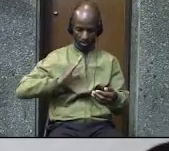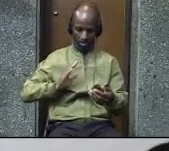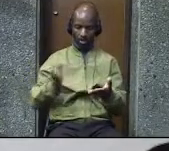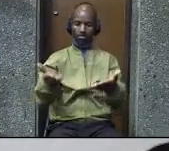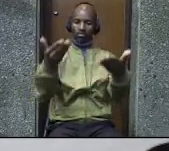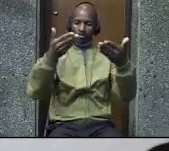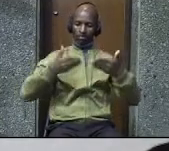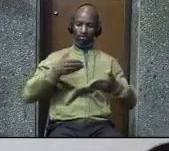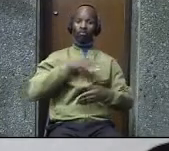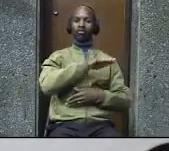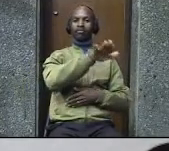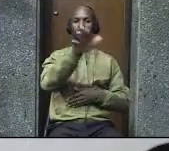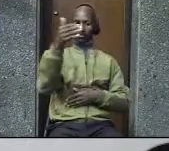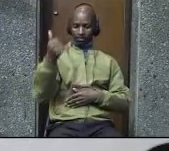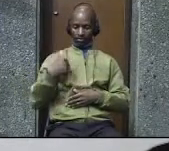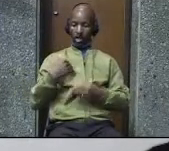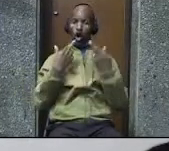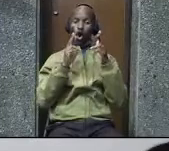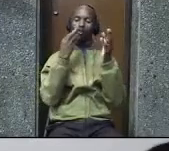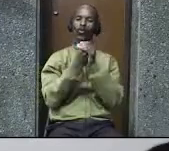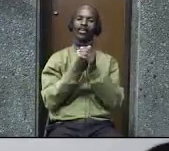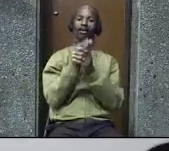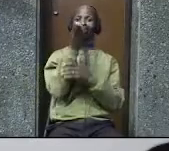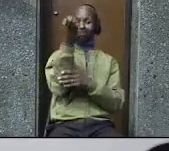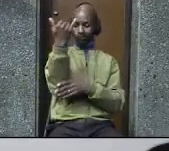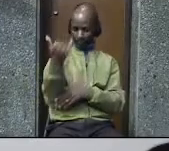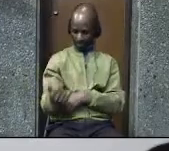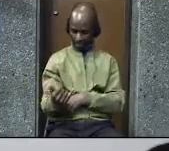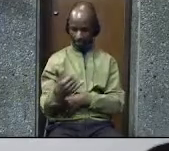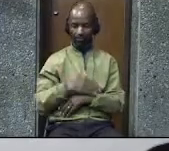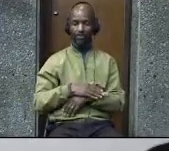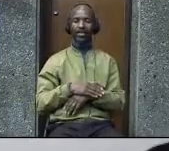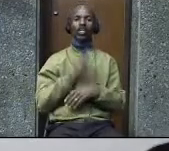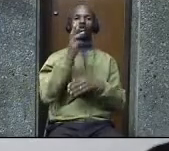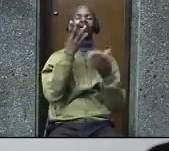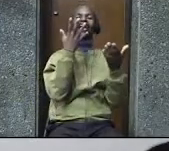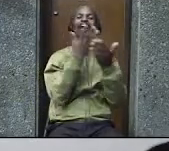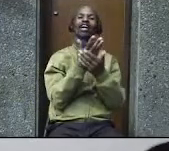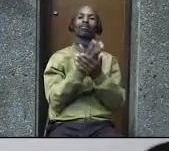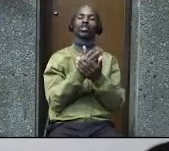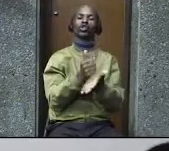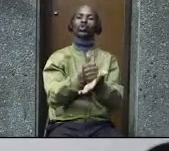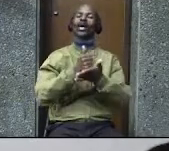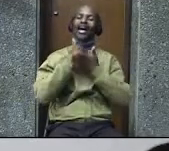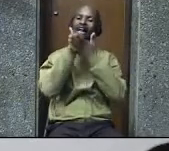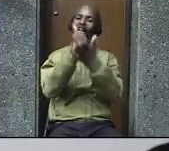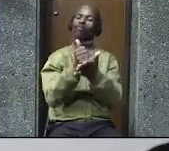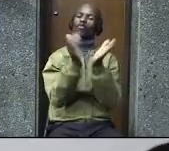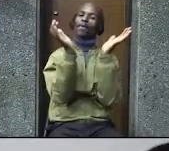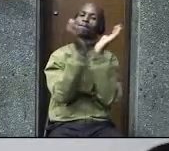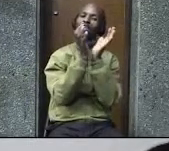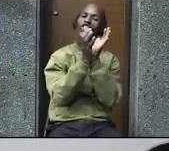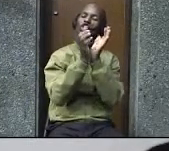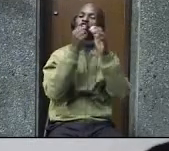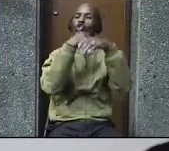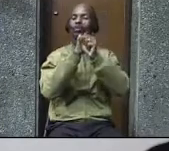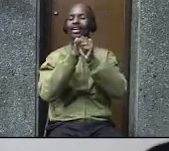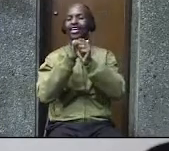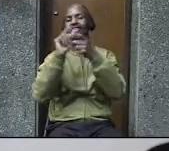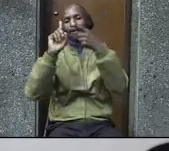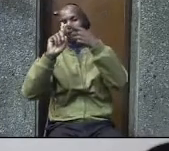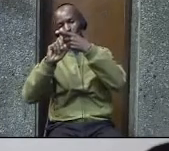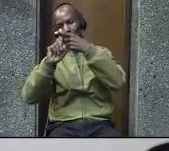all welcome. And I hope with your presence here, your constituency will be able to assist the meeting in making